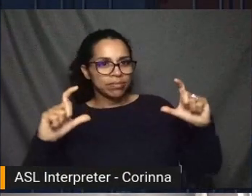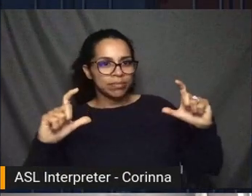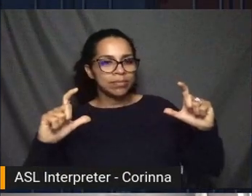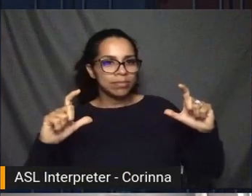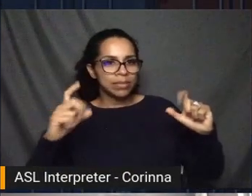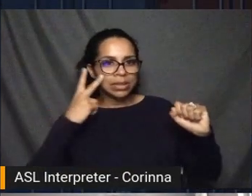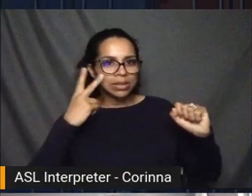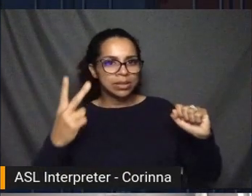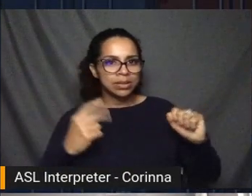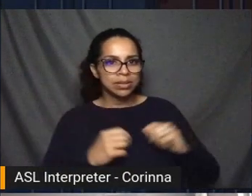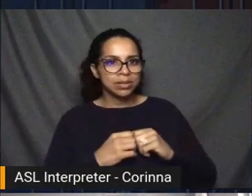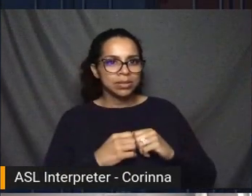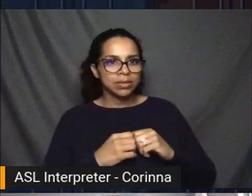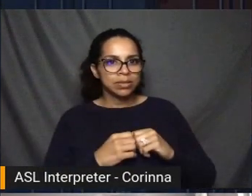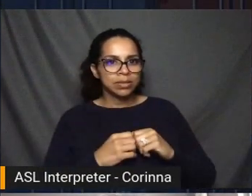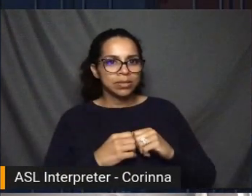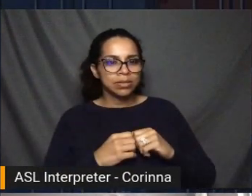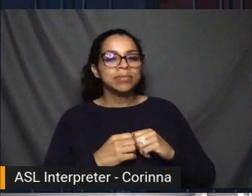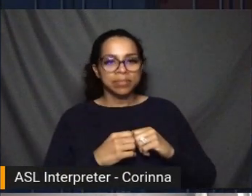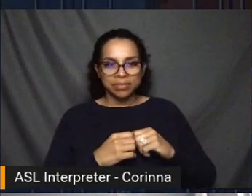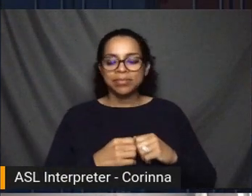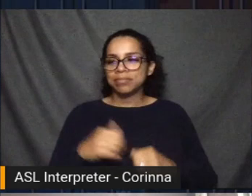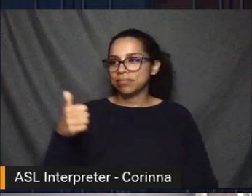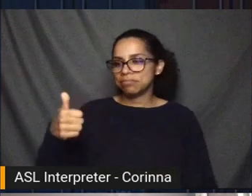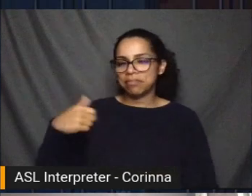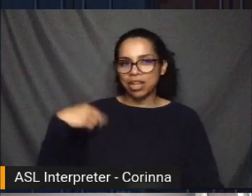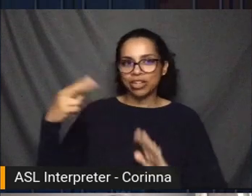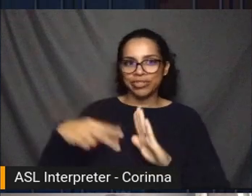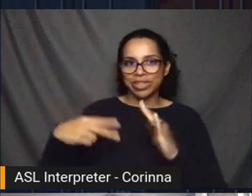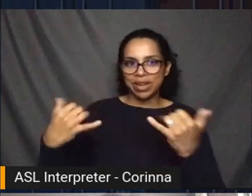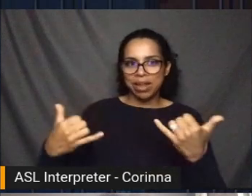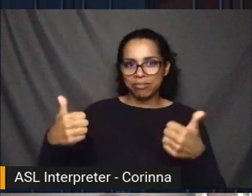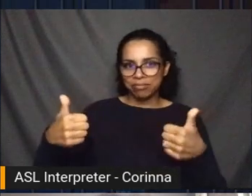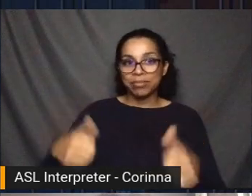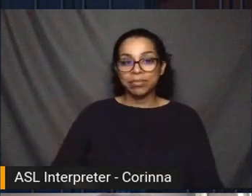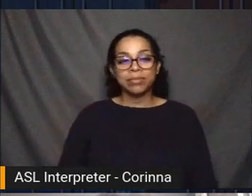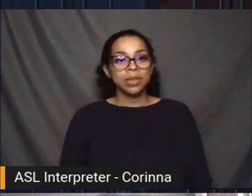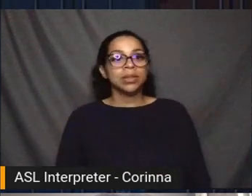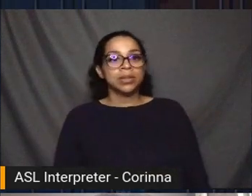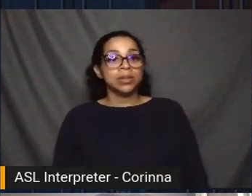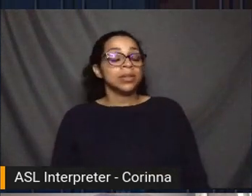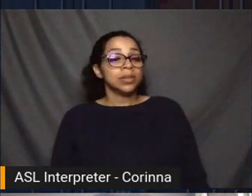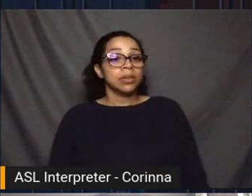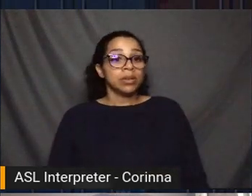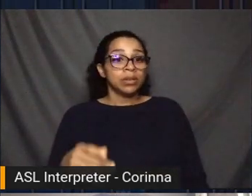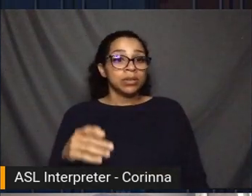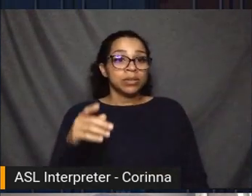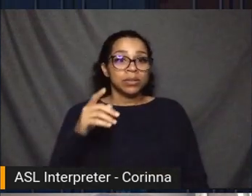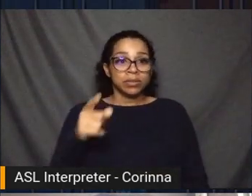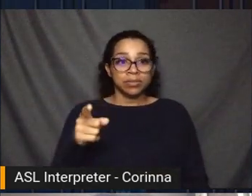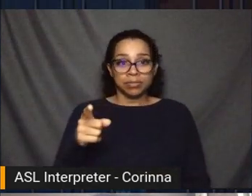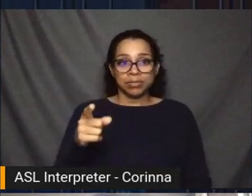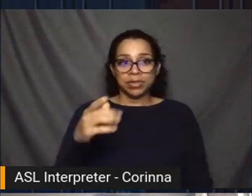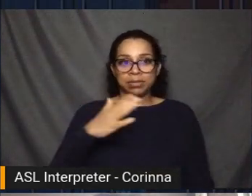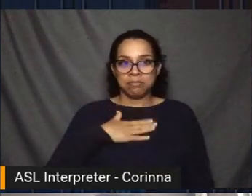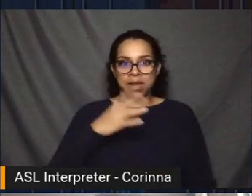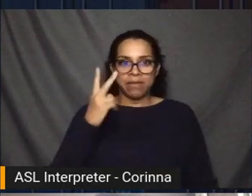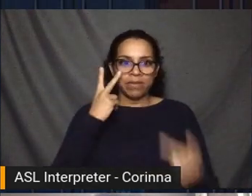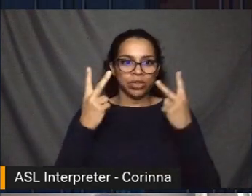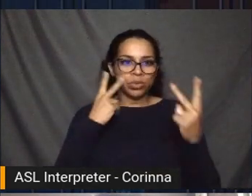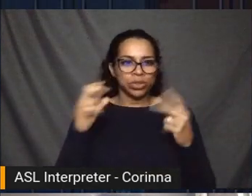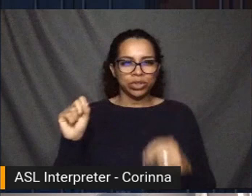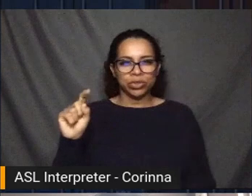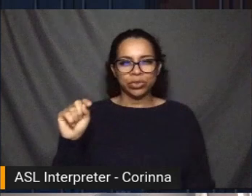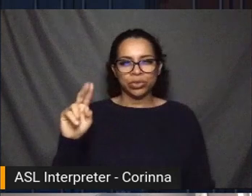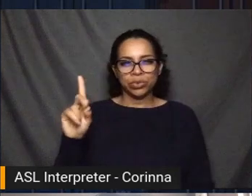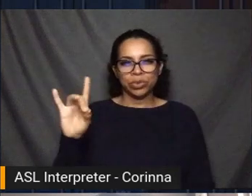I can read some of that now. Perfect. Okay, so this is my Visual Studio Code. I've